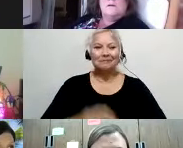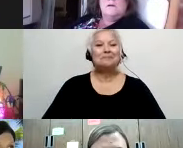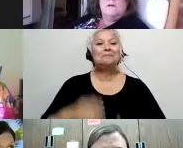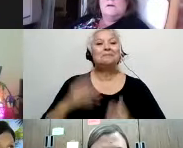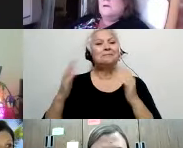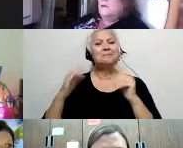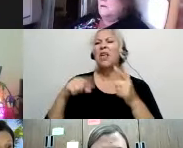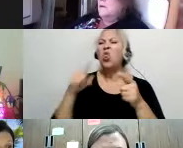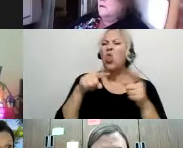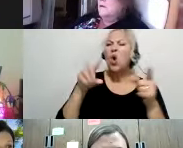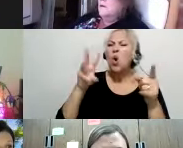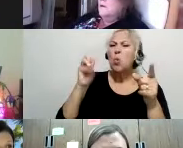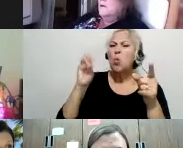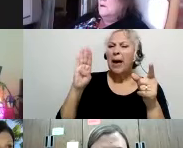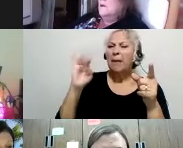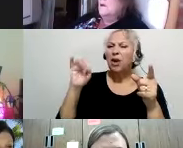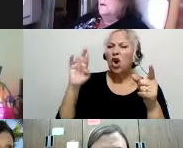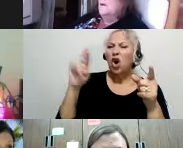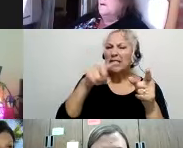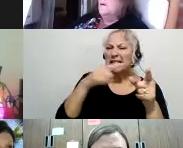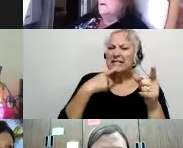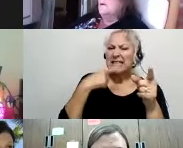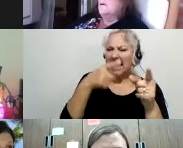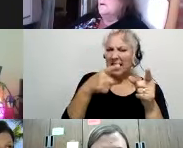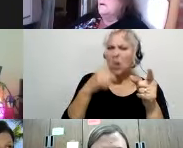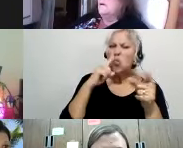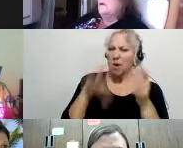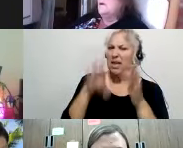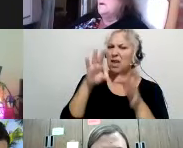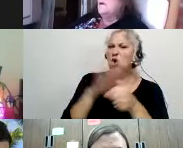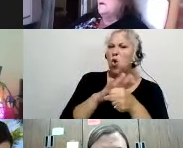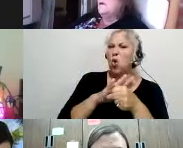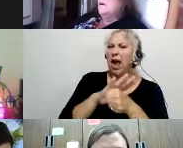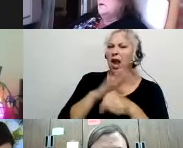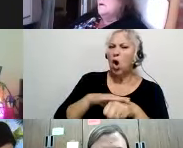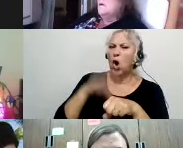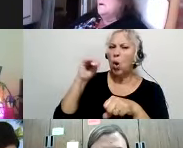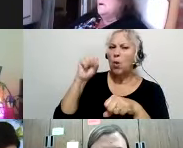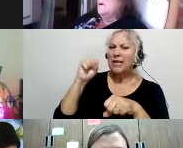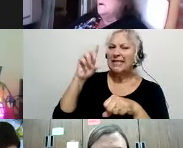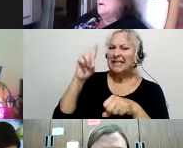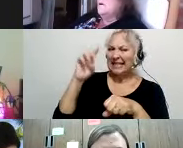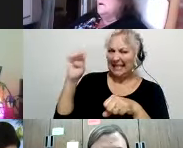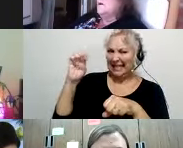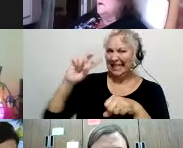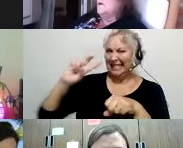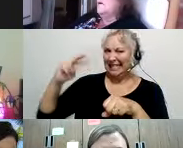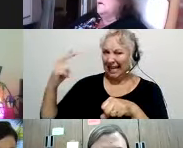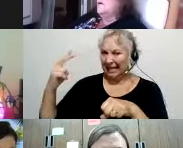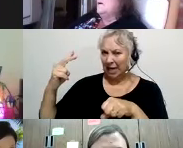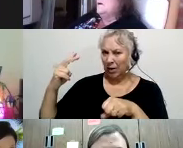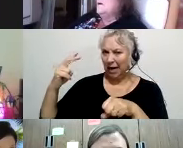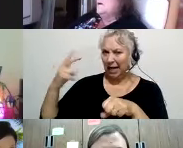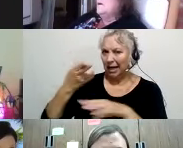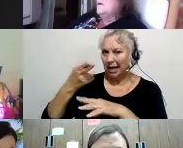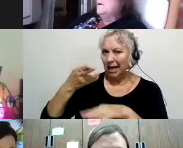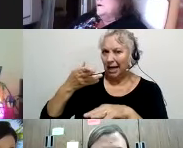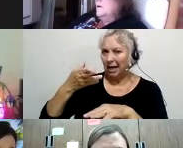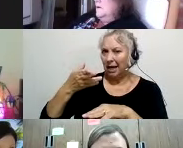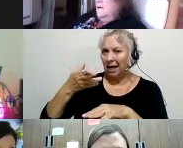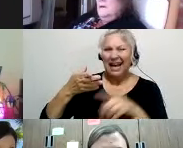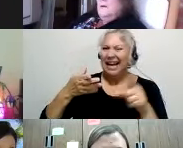about those webinars, it says on this slide that they'll be located on the OSDE secondary transition webpage. They're